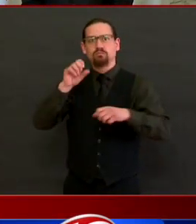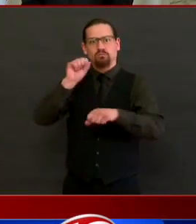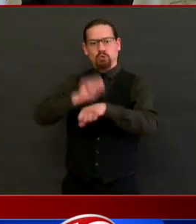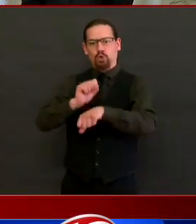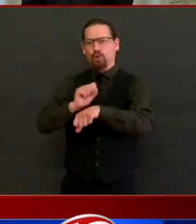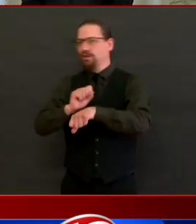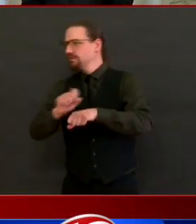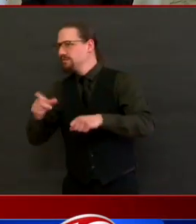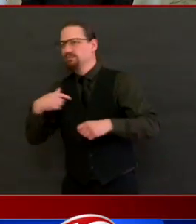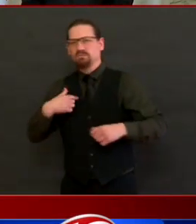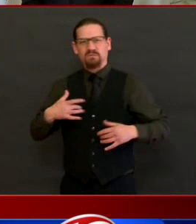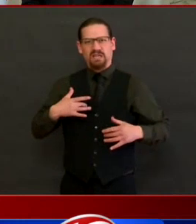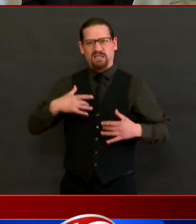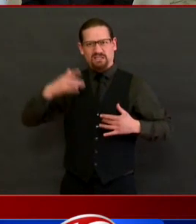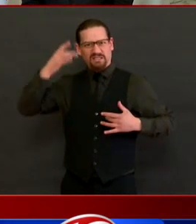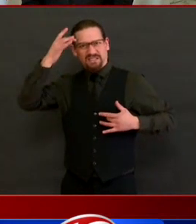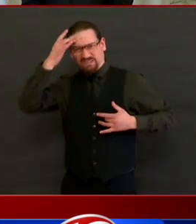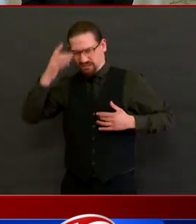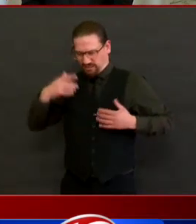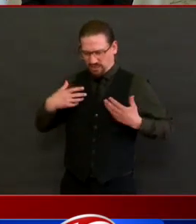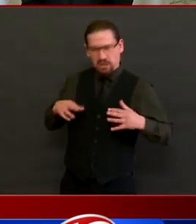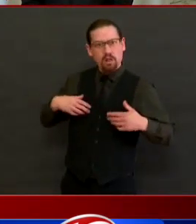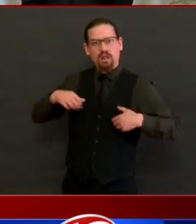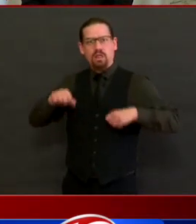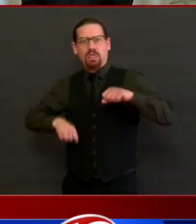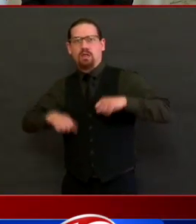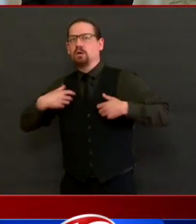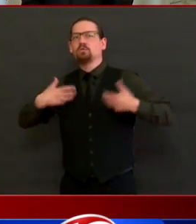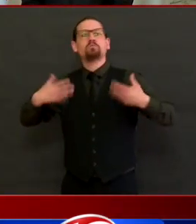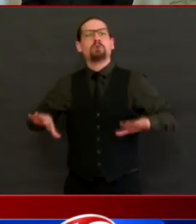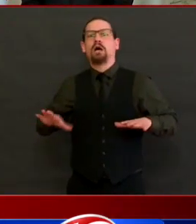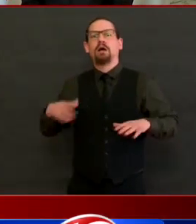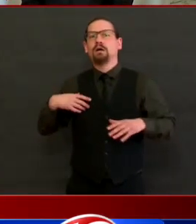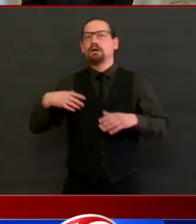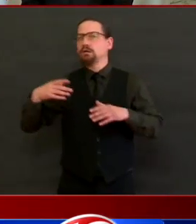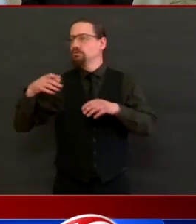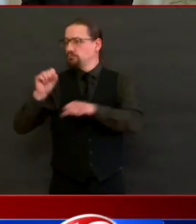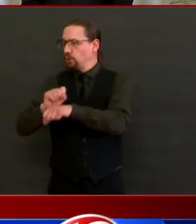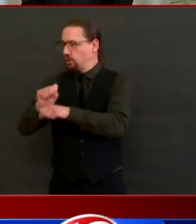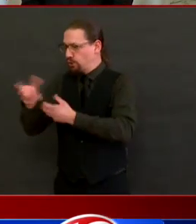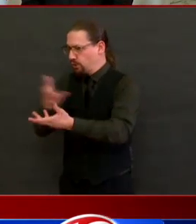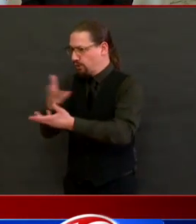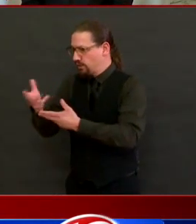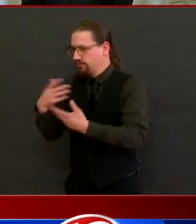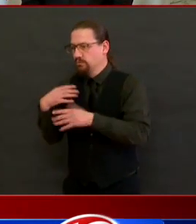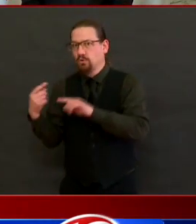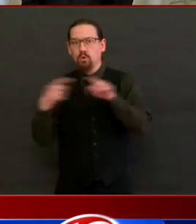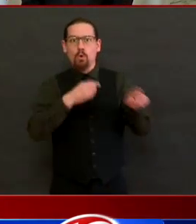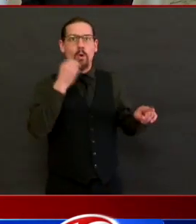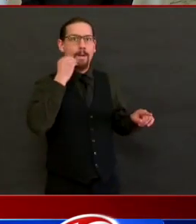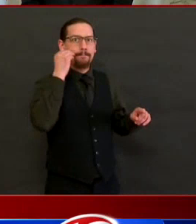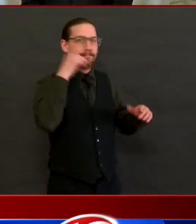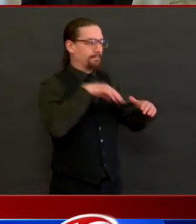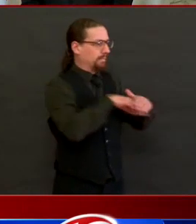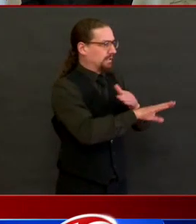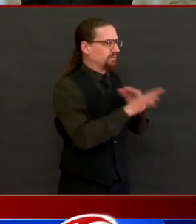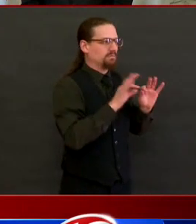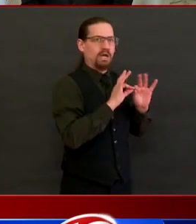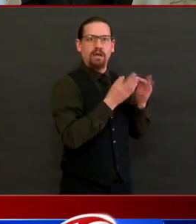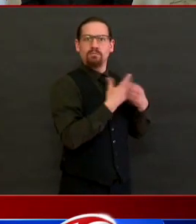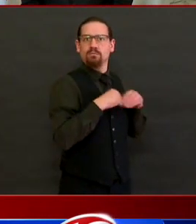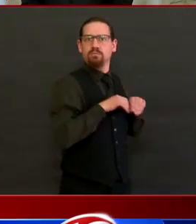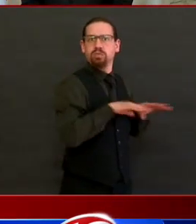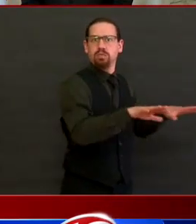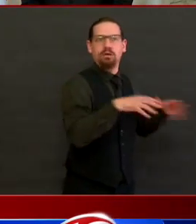feel it's safe to live in your house, you don't want to expose others in your home to what you've been exposed to, you can go to